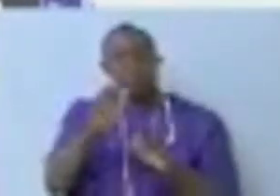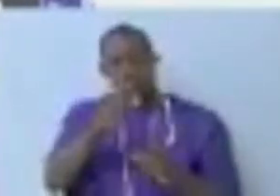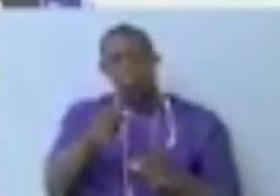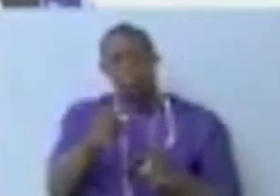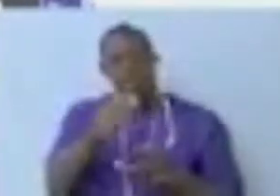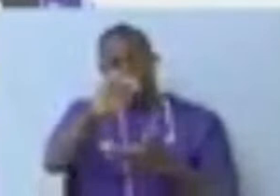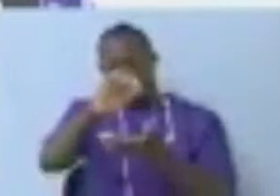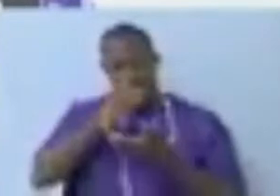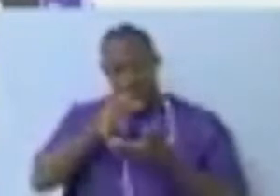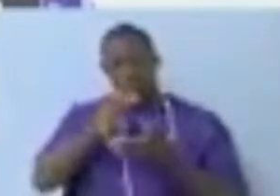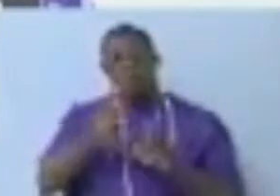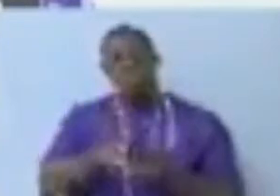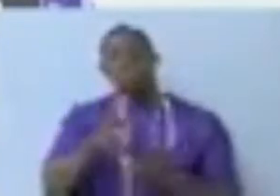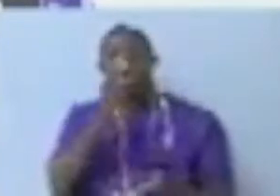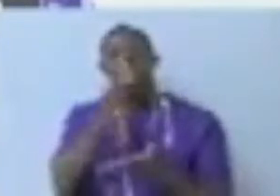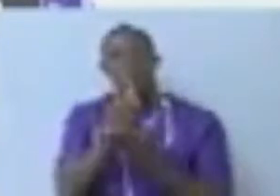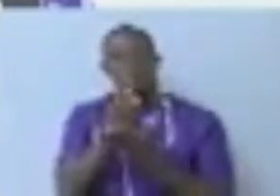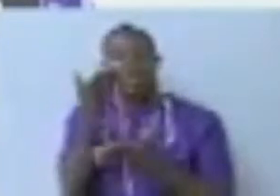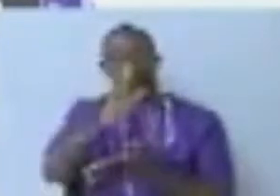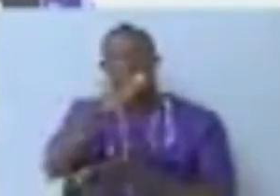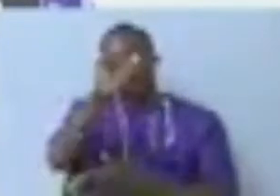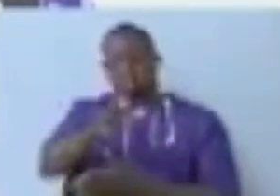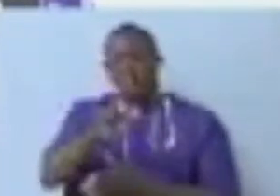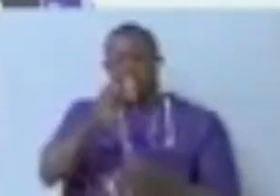In 1995